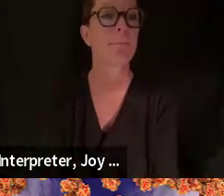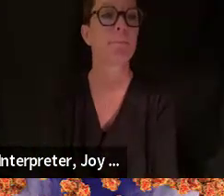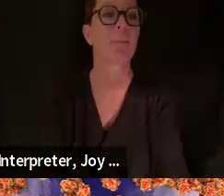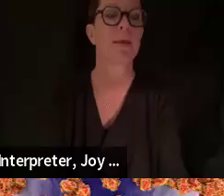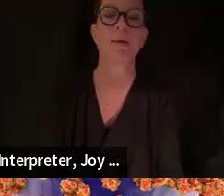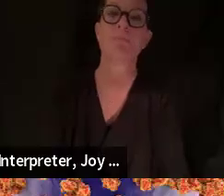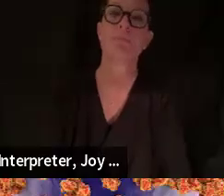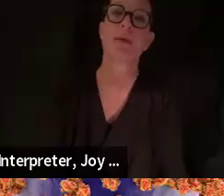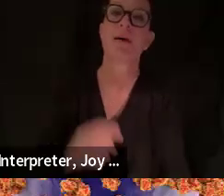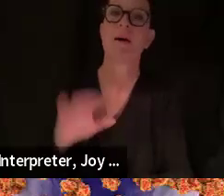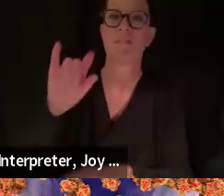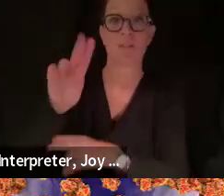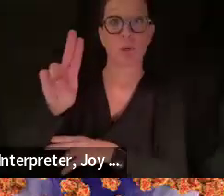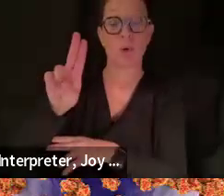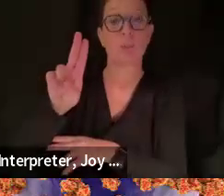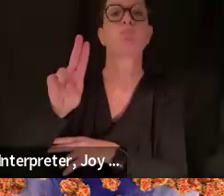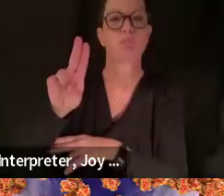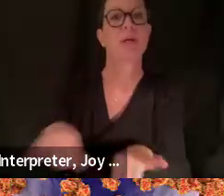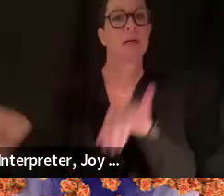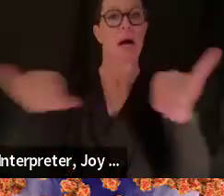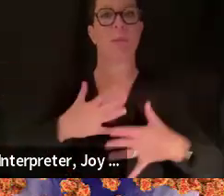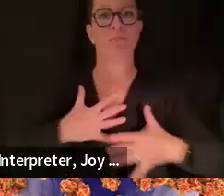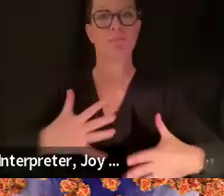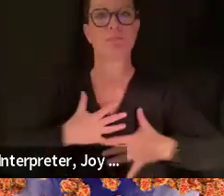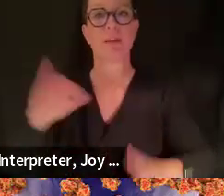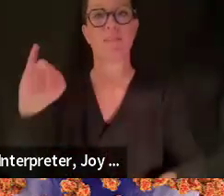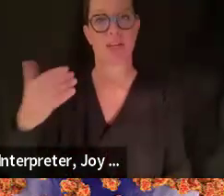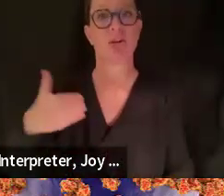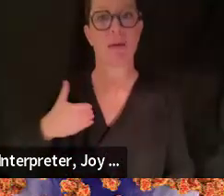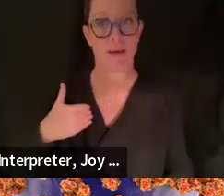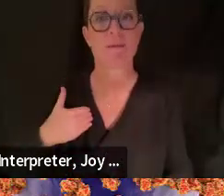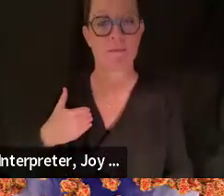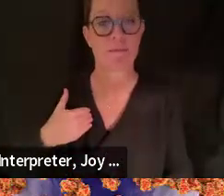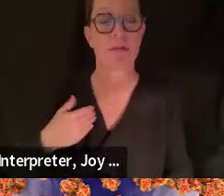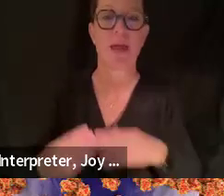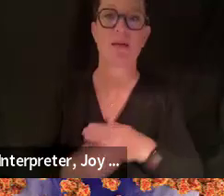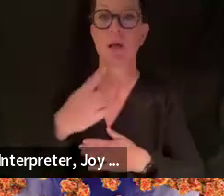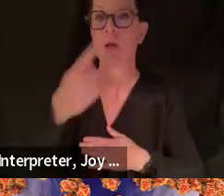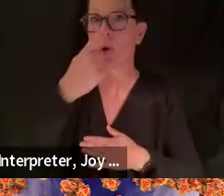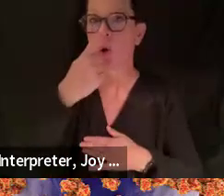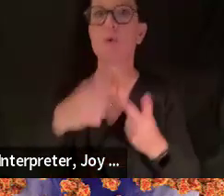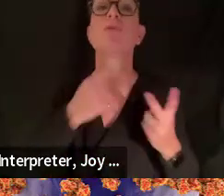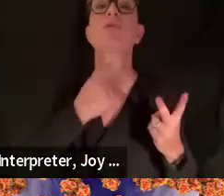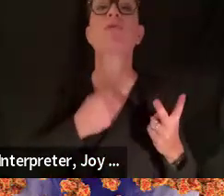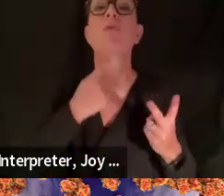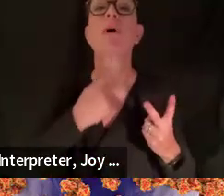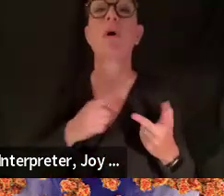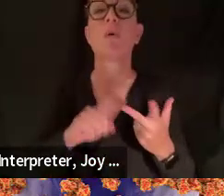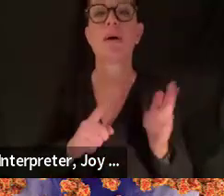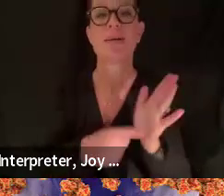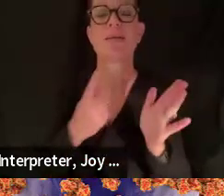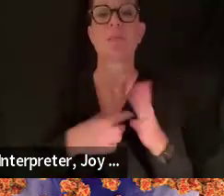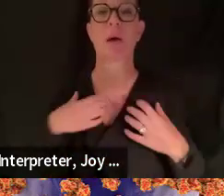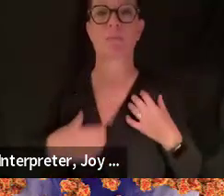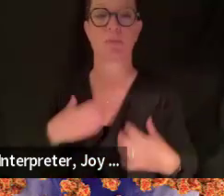Seasonal flu or influenza is a common respiratory infection that affects the nose, throat, and sometimes